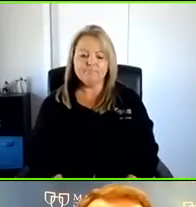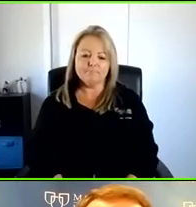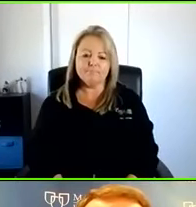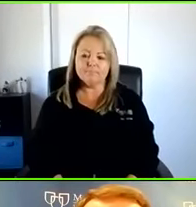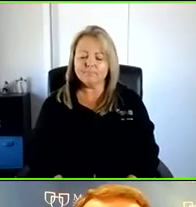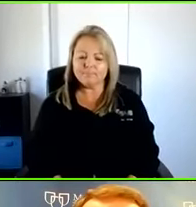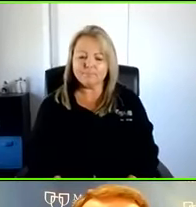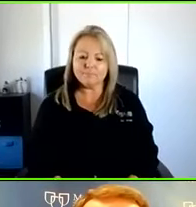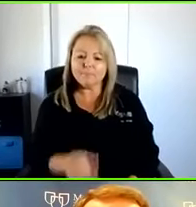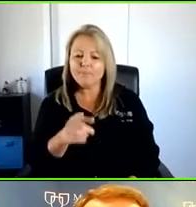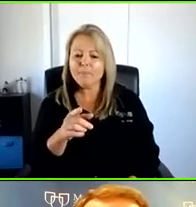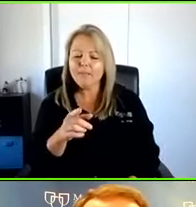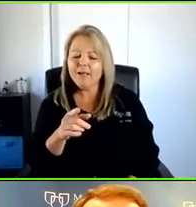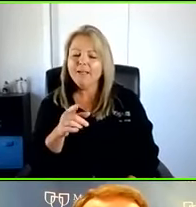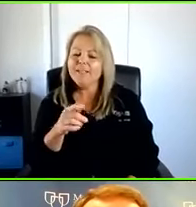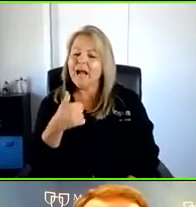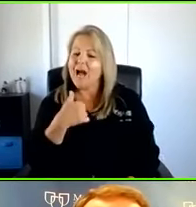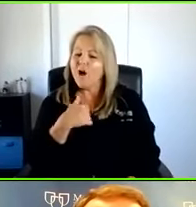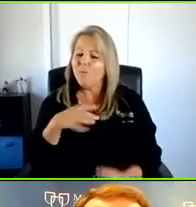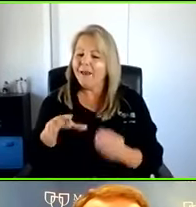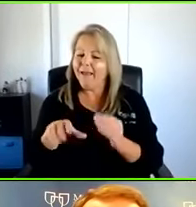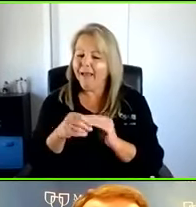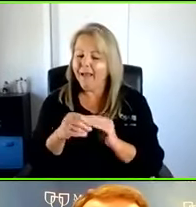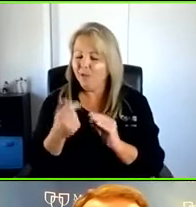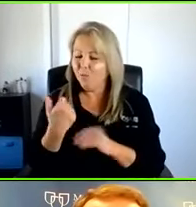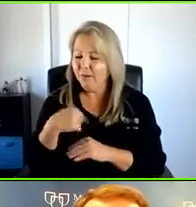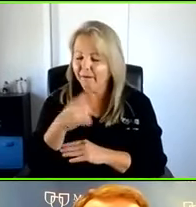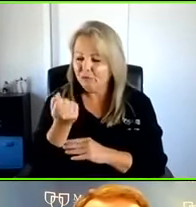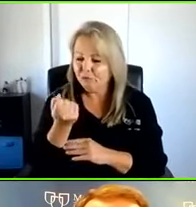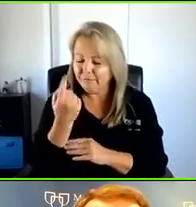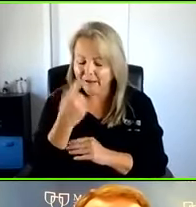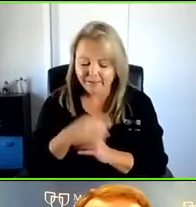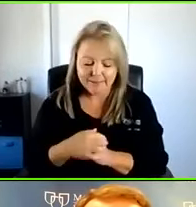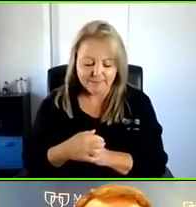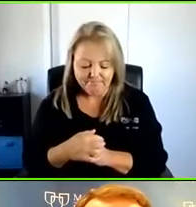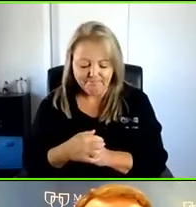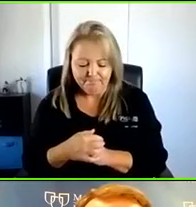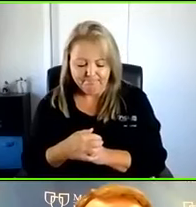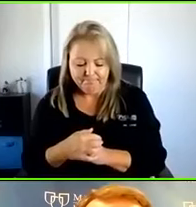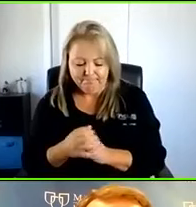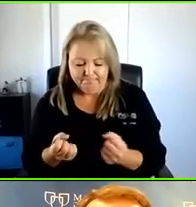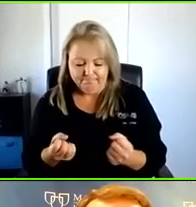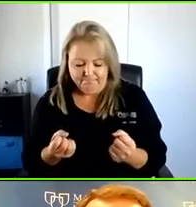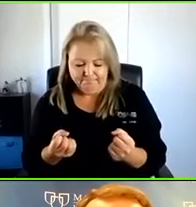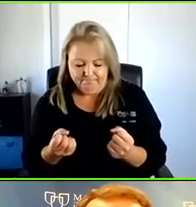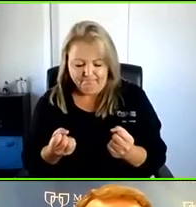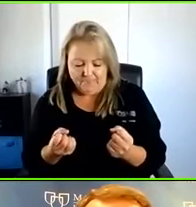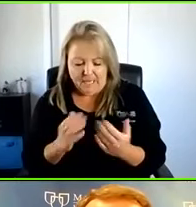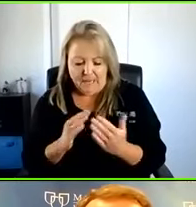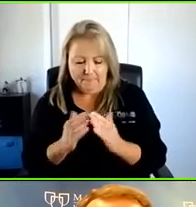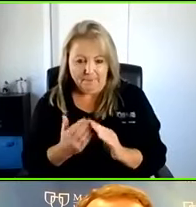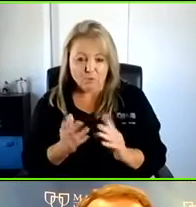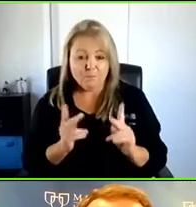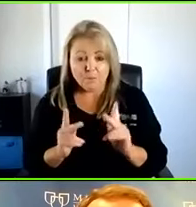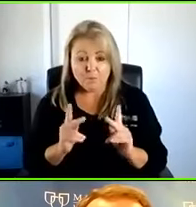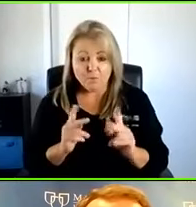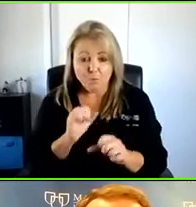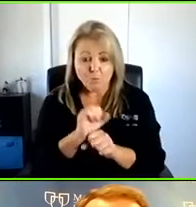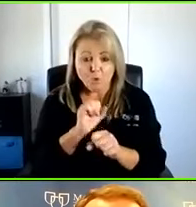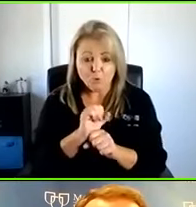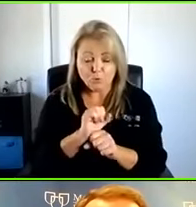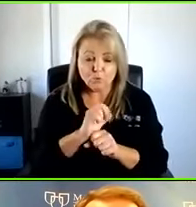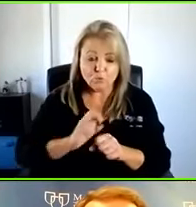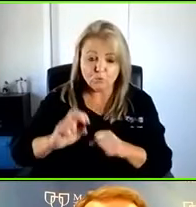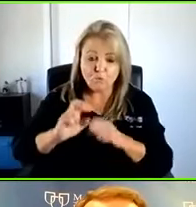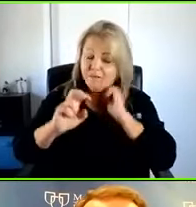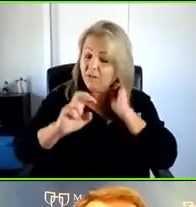I guess I would maybe add to that. We understand that many in our community travel for work. They have to commute